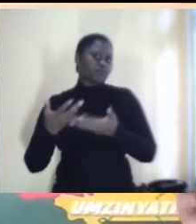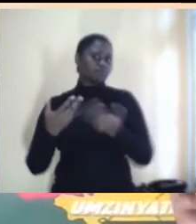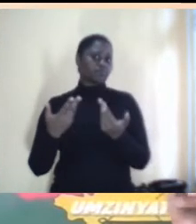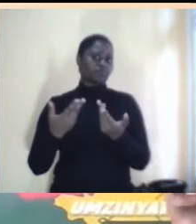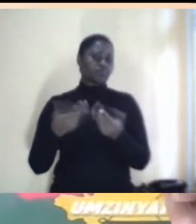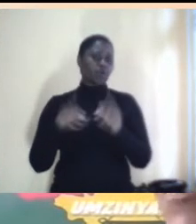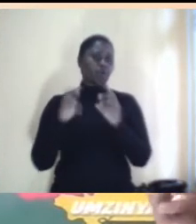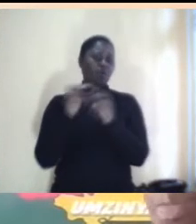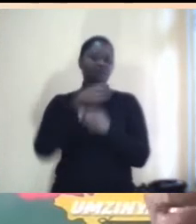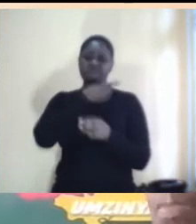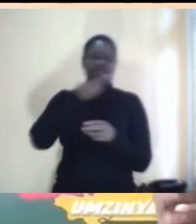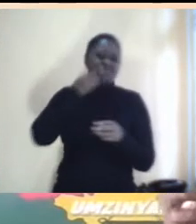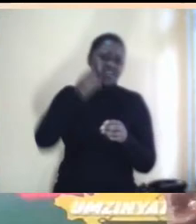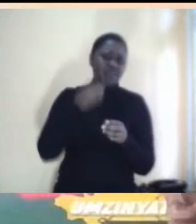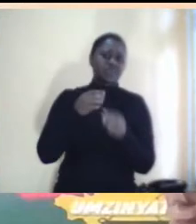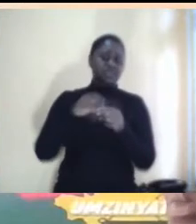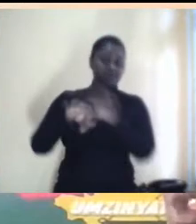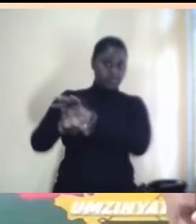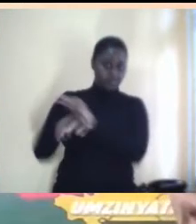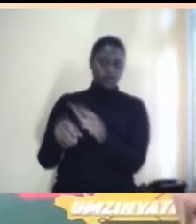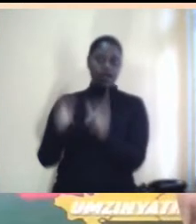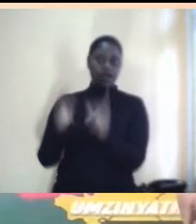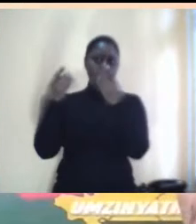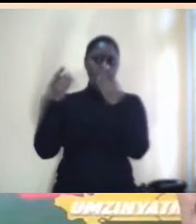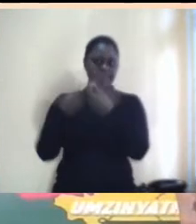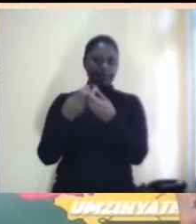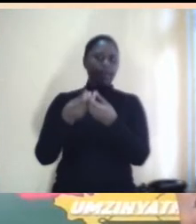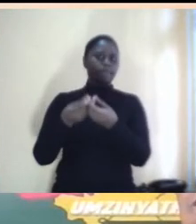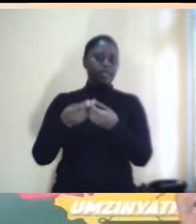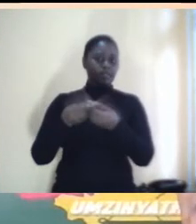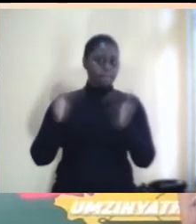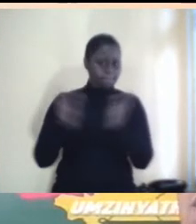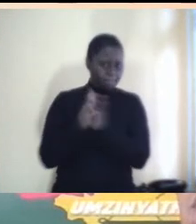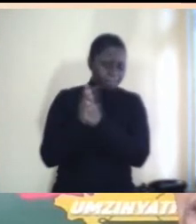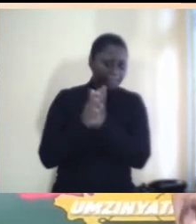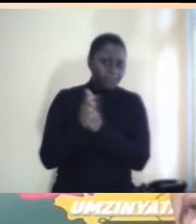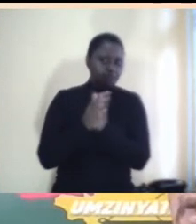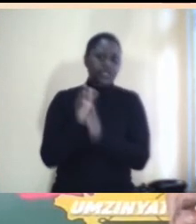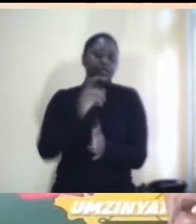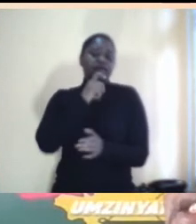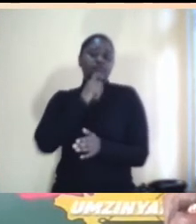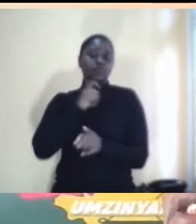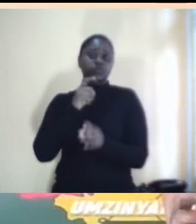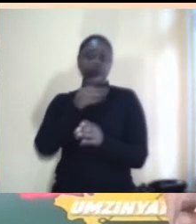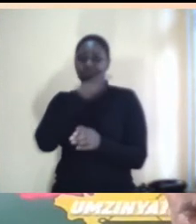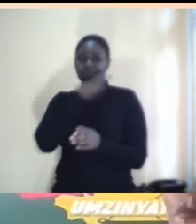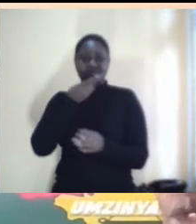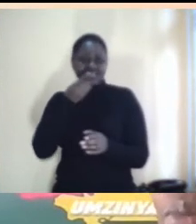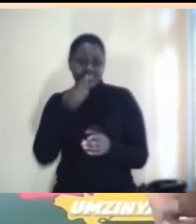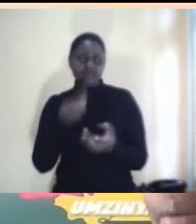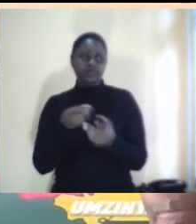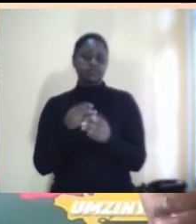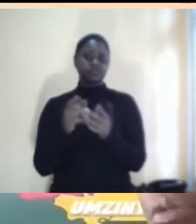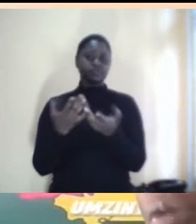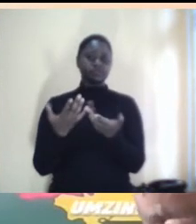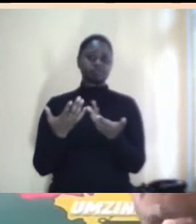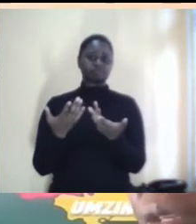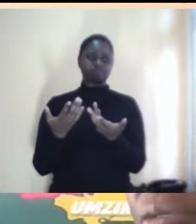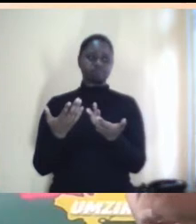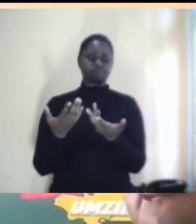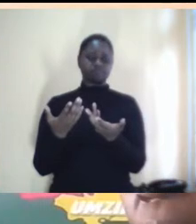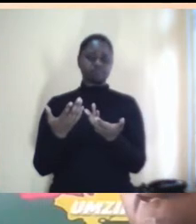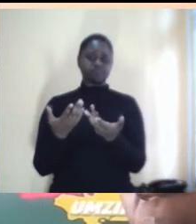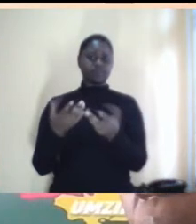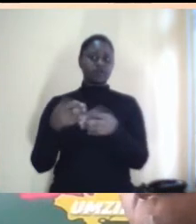the drought in the province, department is promoting the use of drought-tolerant seeds suitable for